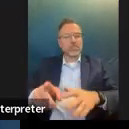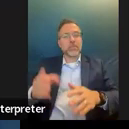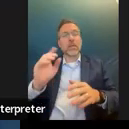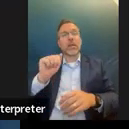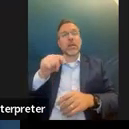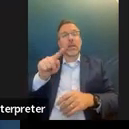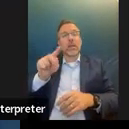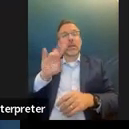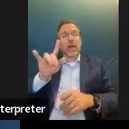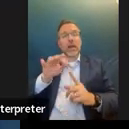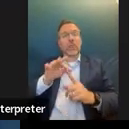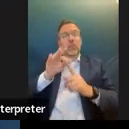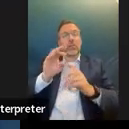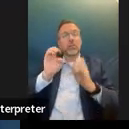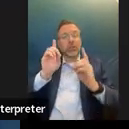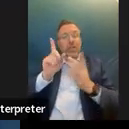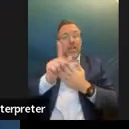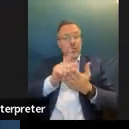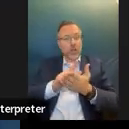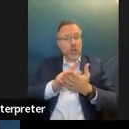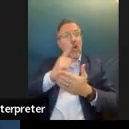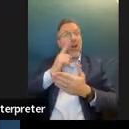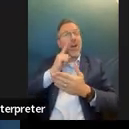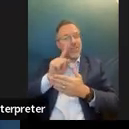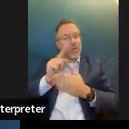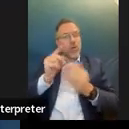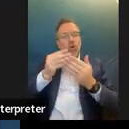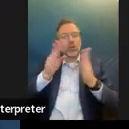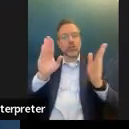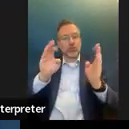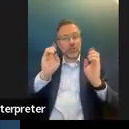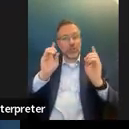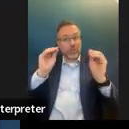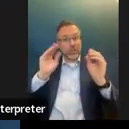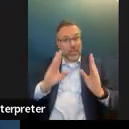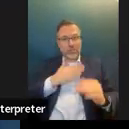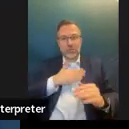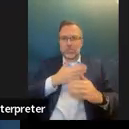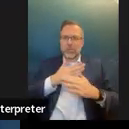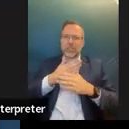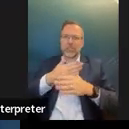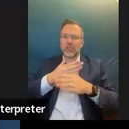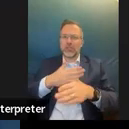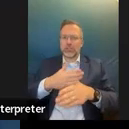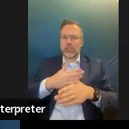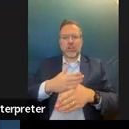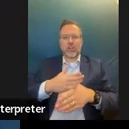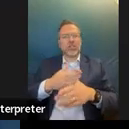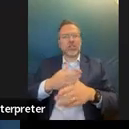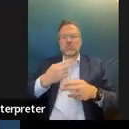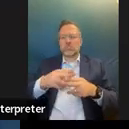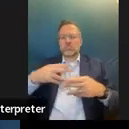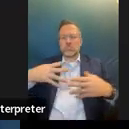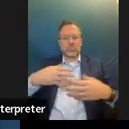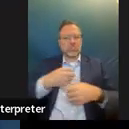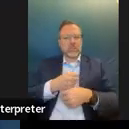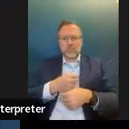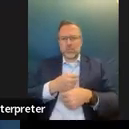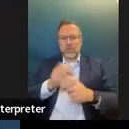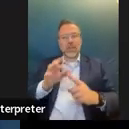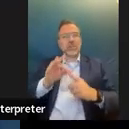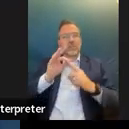ed law for gen ed teachers. If you want to share that, that would be super cool. It's just an overview of special ed